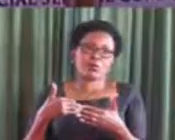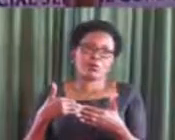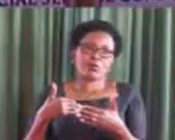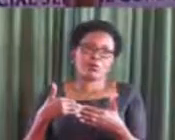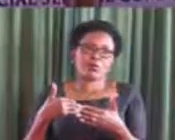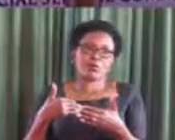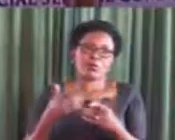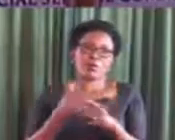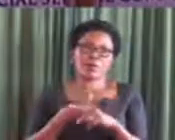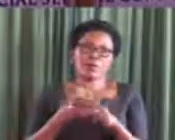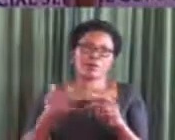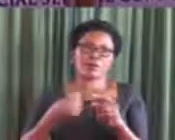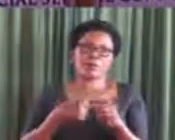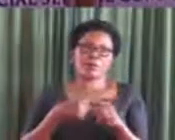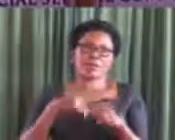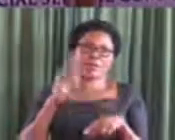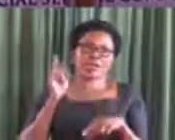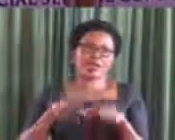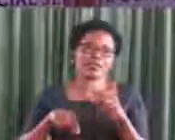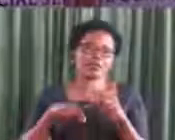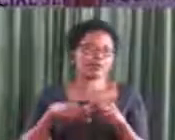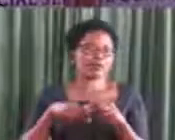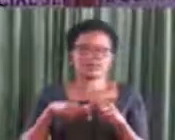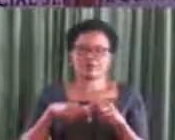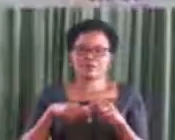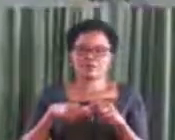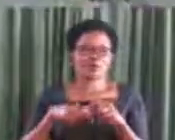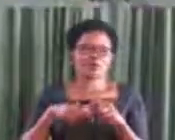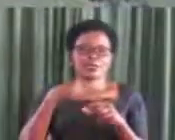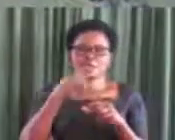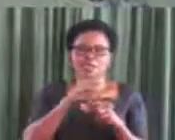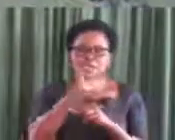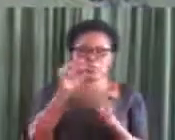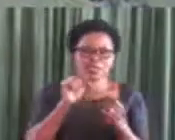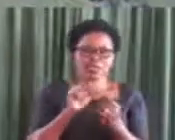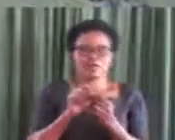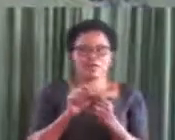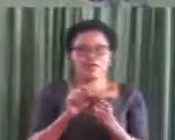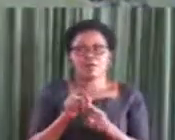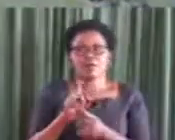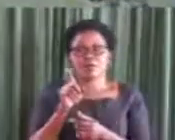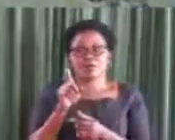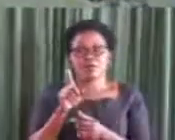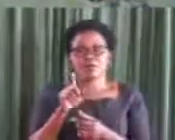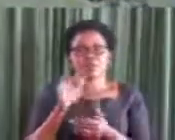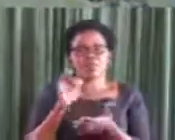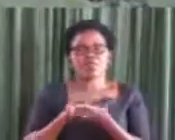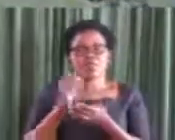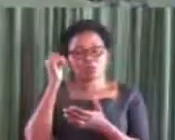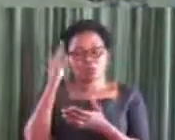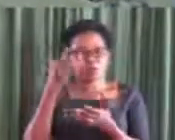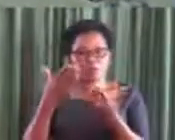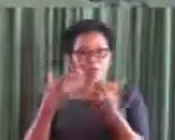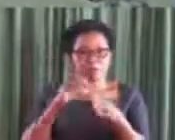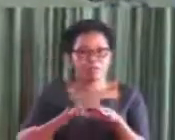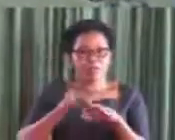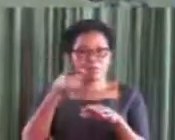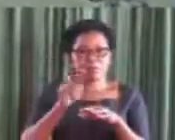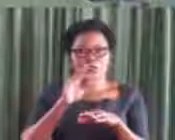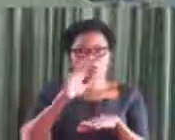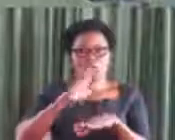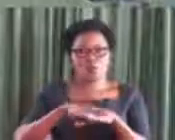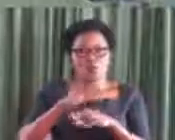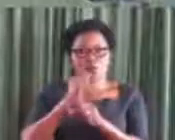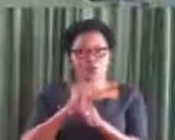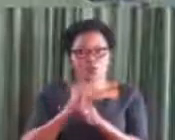But I cannot get into the specifics now. Which is okay. In any event, Yes. when you're on the job, then you're enabled